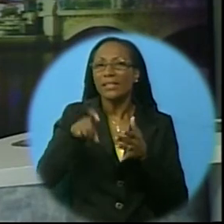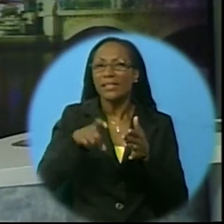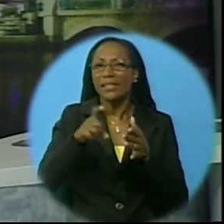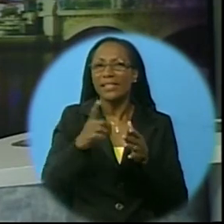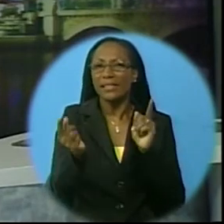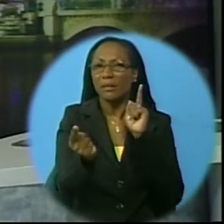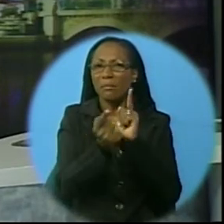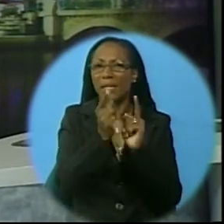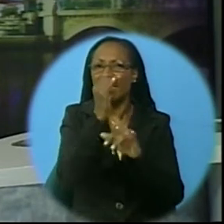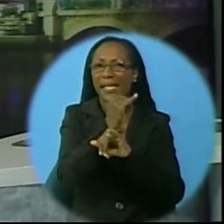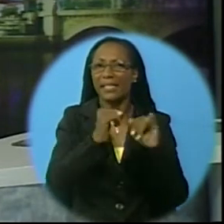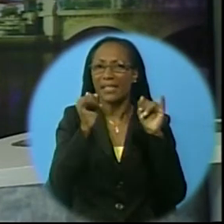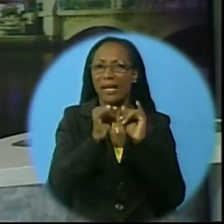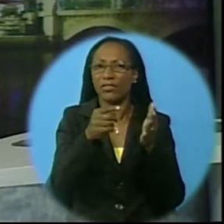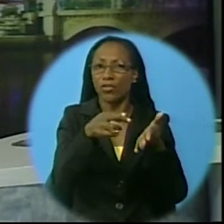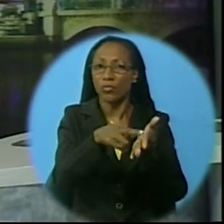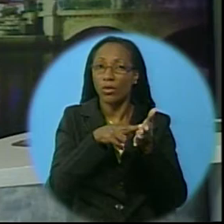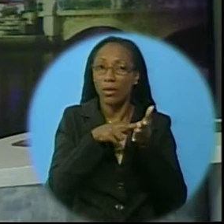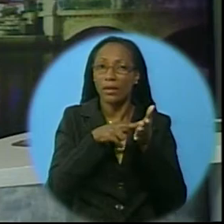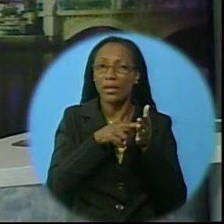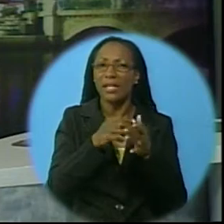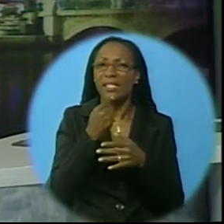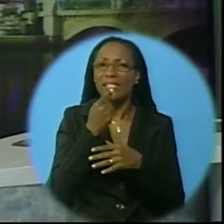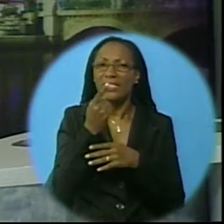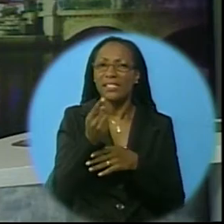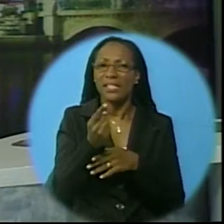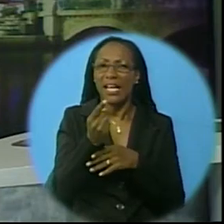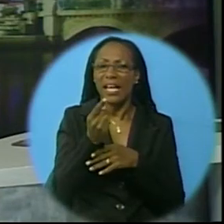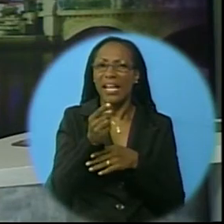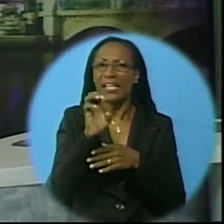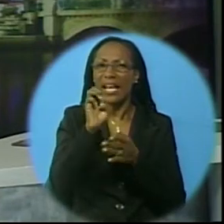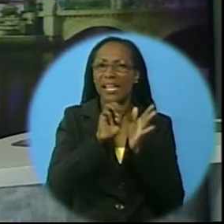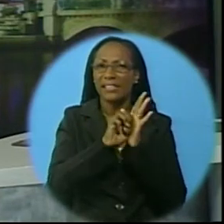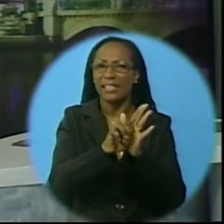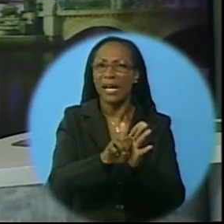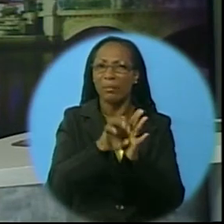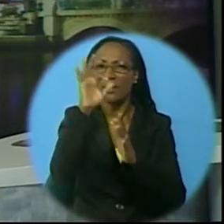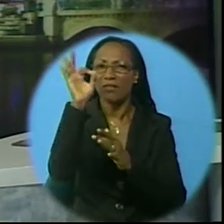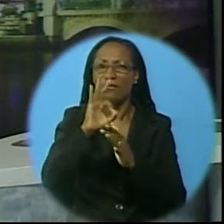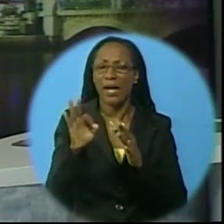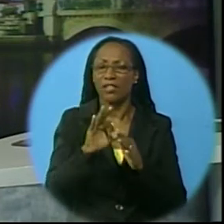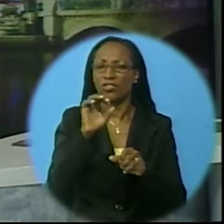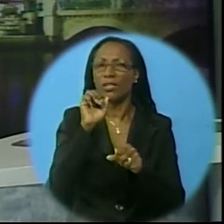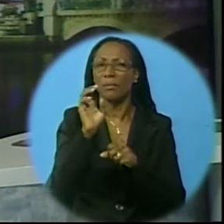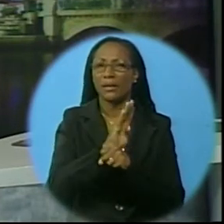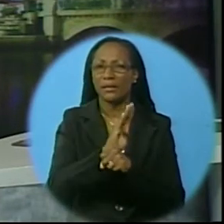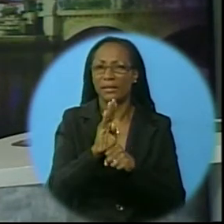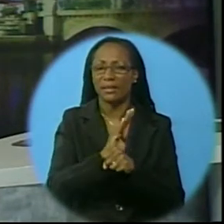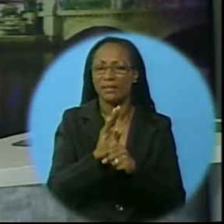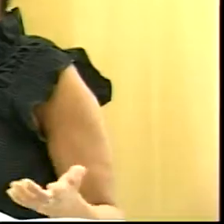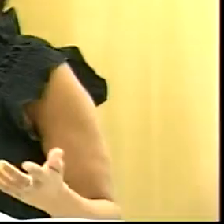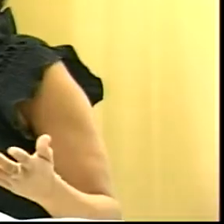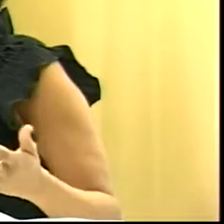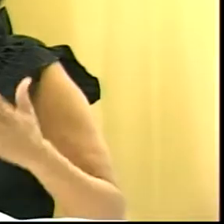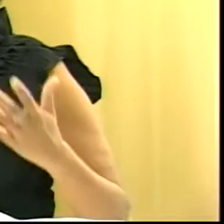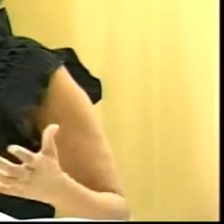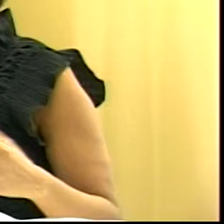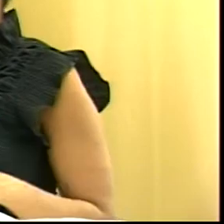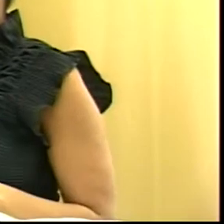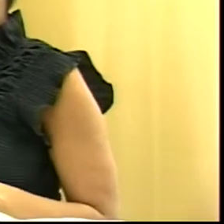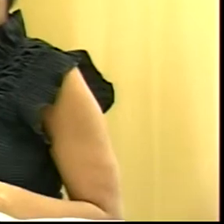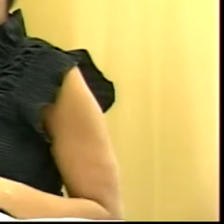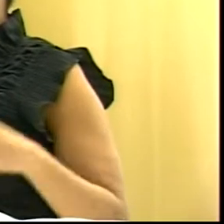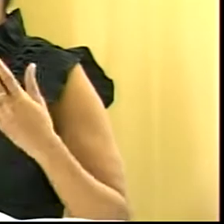requirements. She used the example of the international fashion industry being pursued in Barbados. We acknowledged in